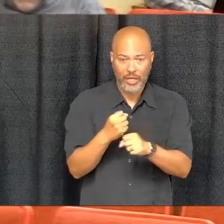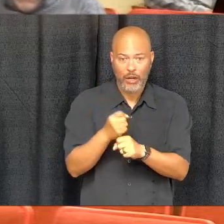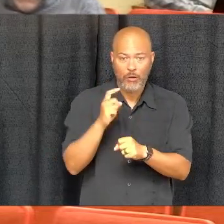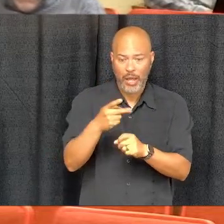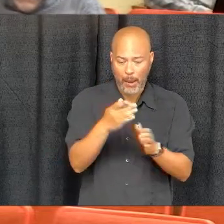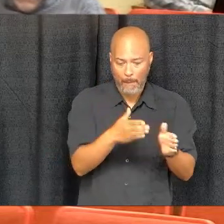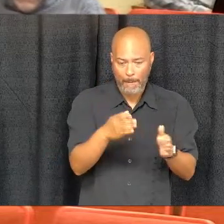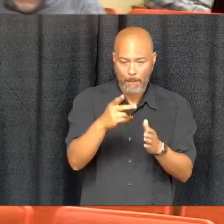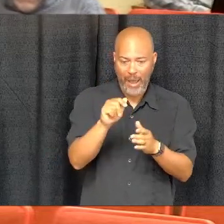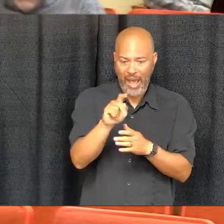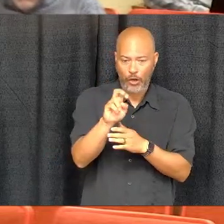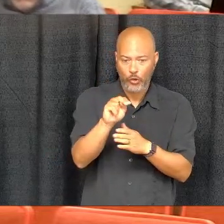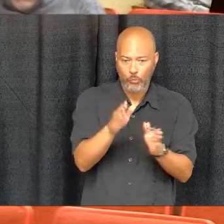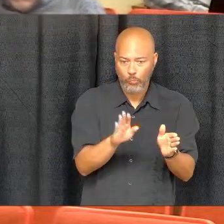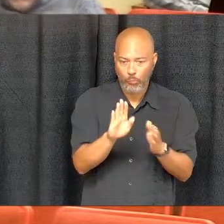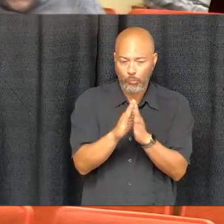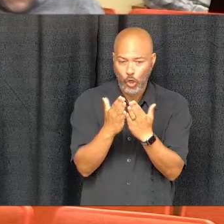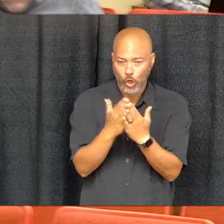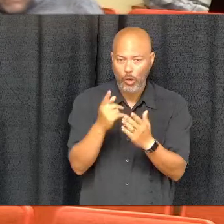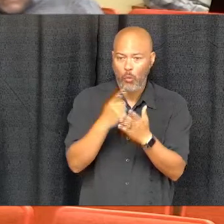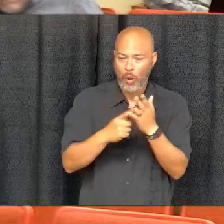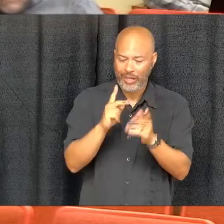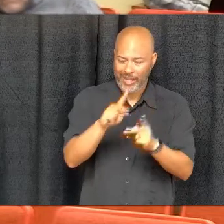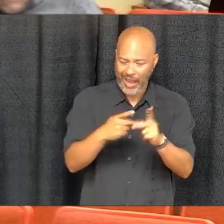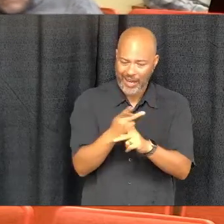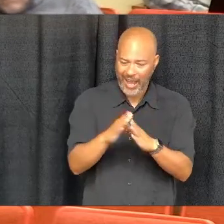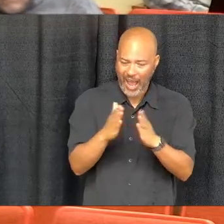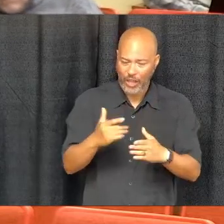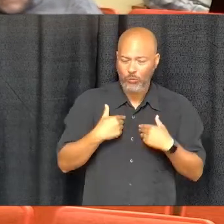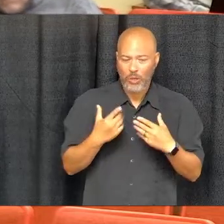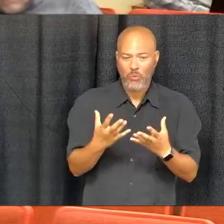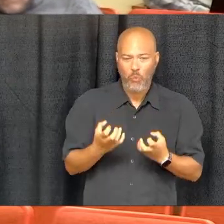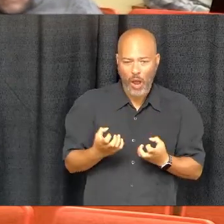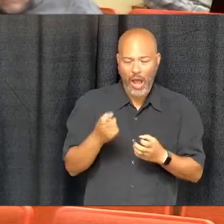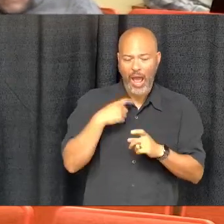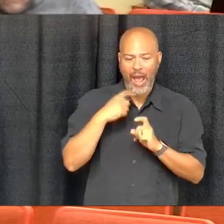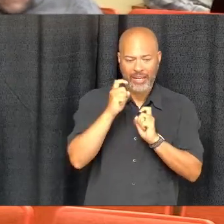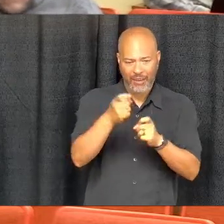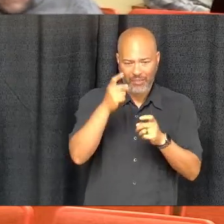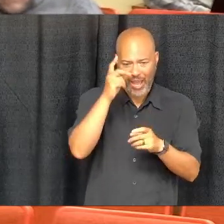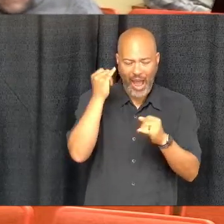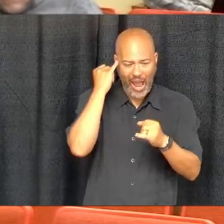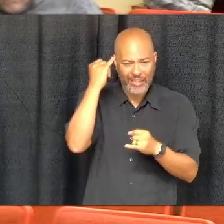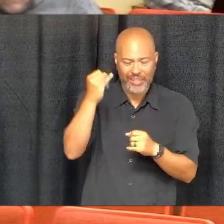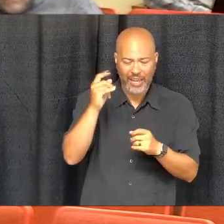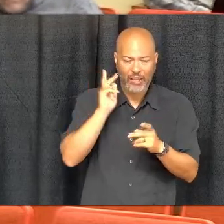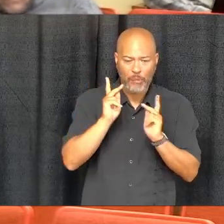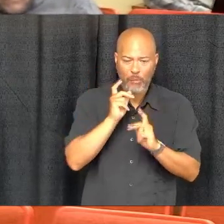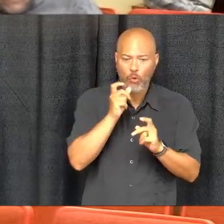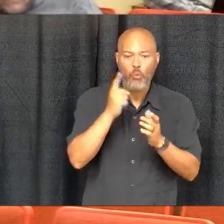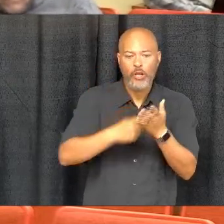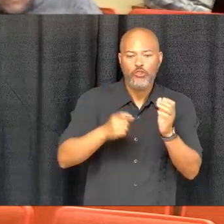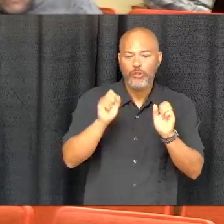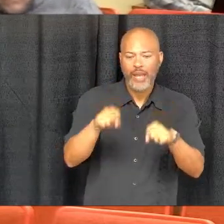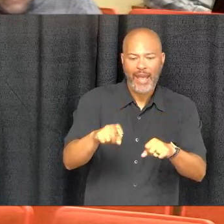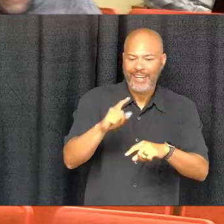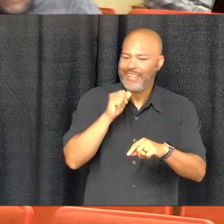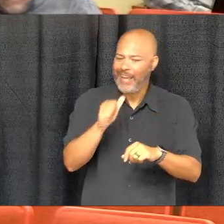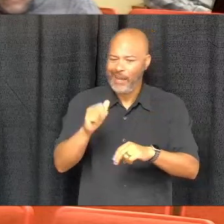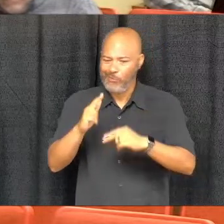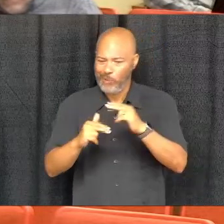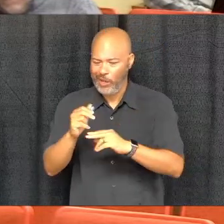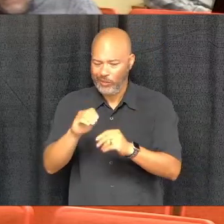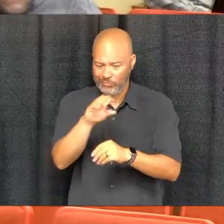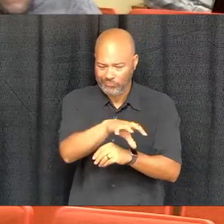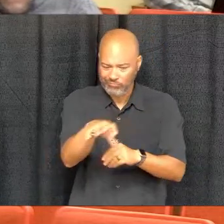book for that neighborhood of what the desired housing types are in there, and give ideas to the developers of the remaining lots of what you could and can build